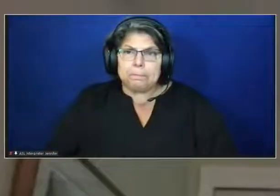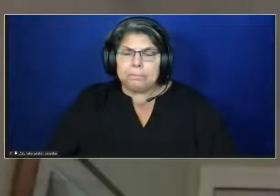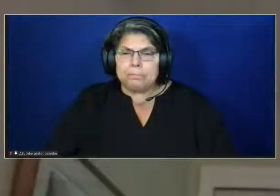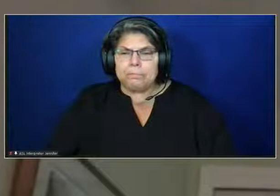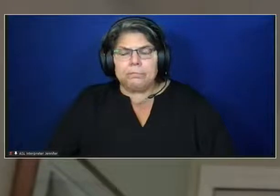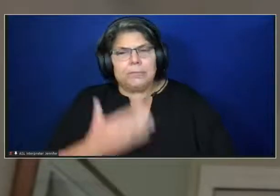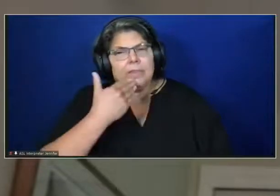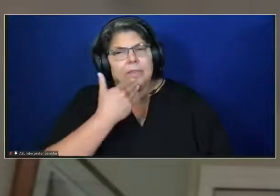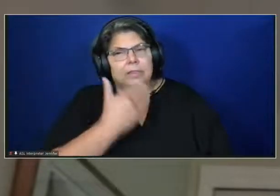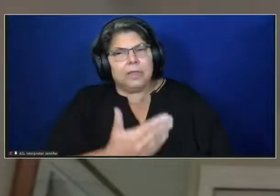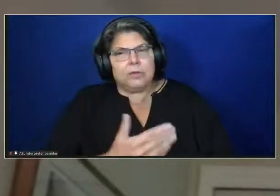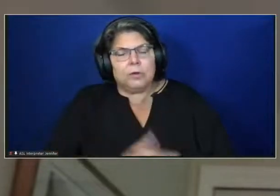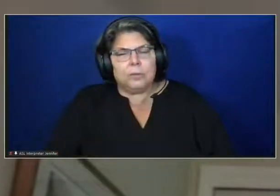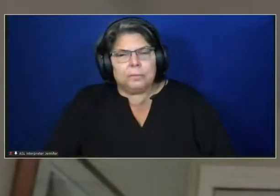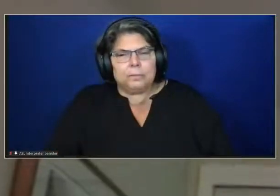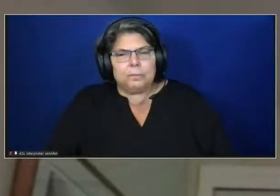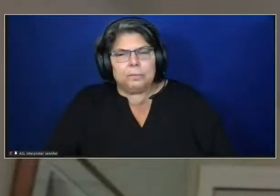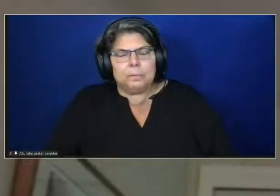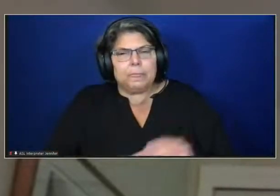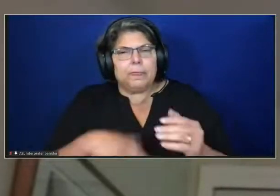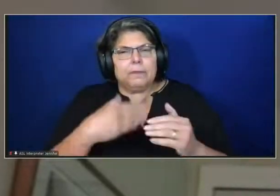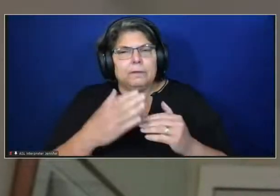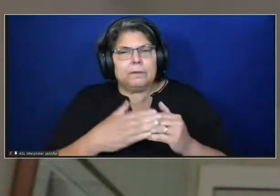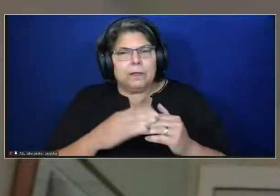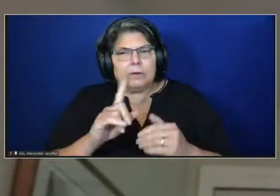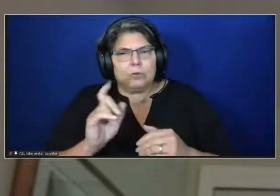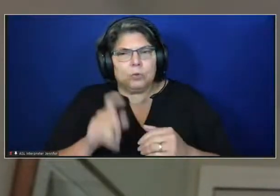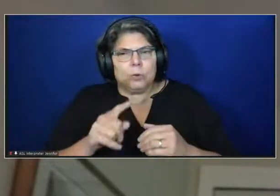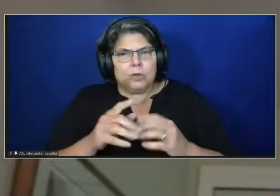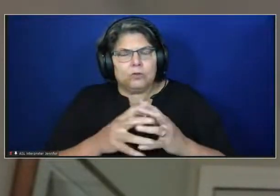Thank you. Let me just bring up the second question here.